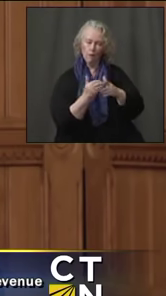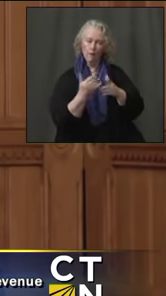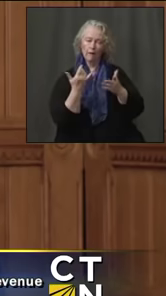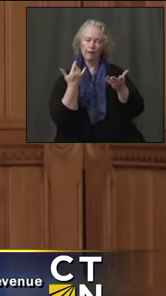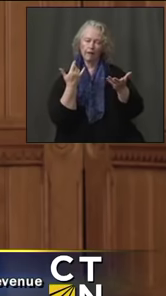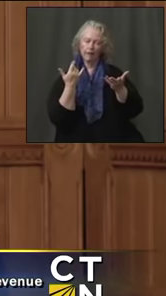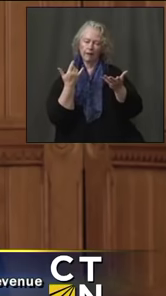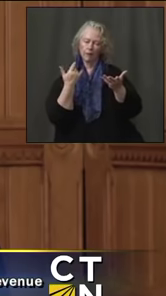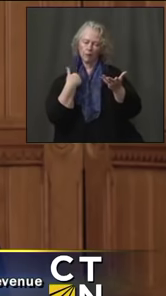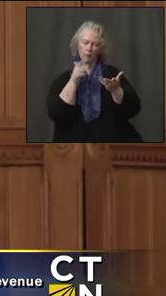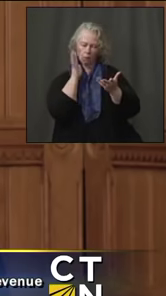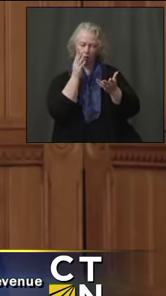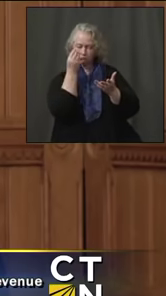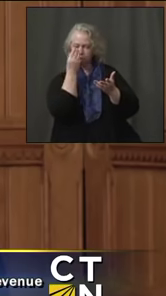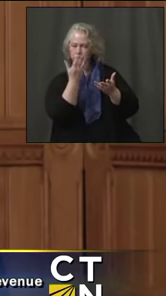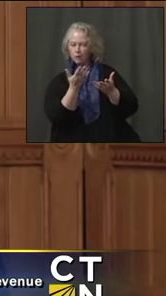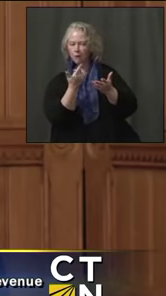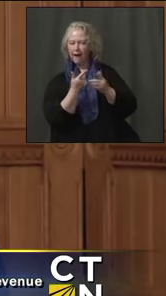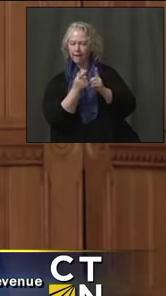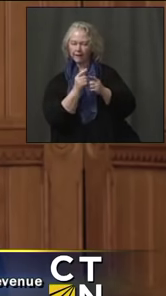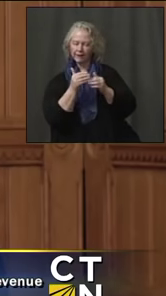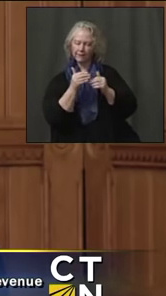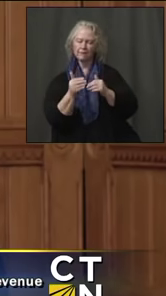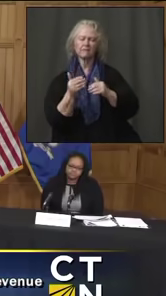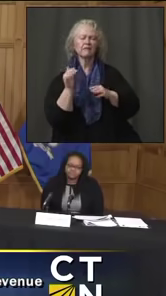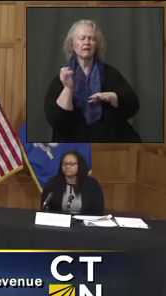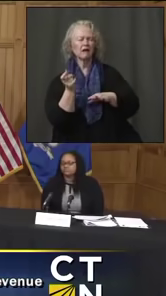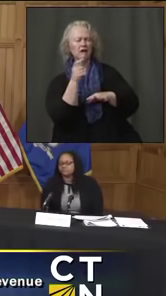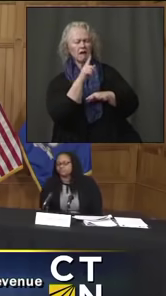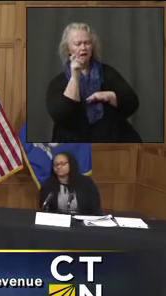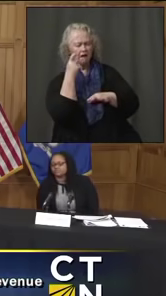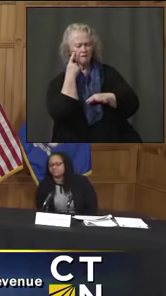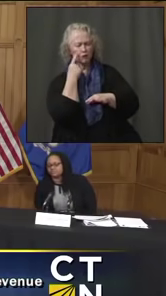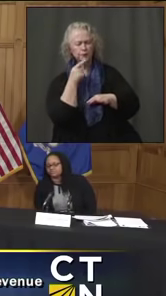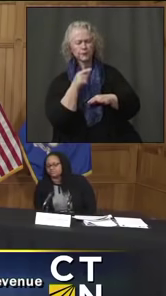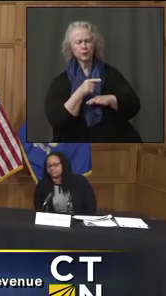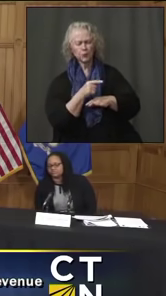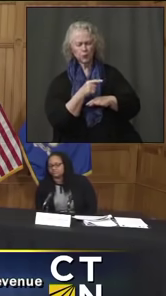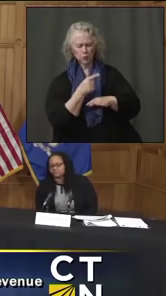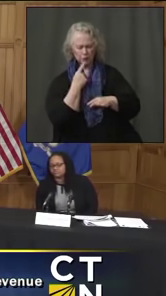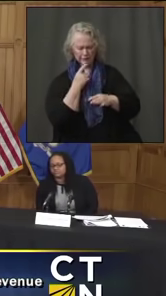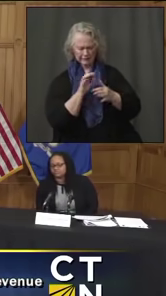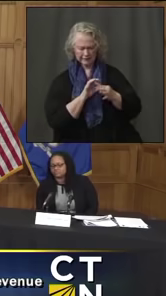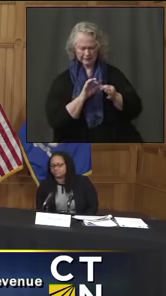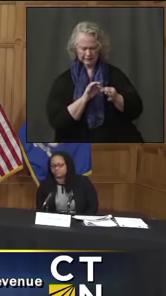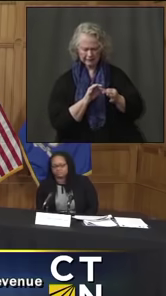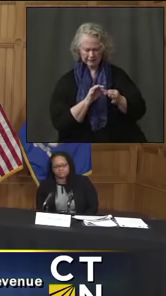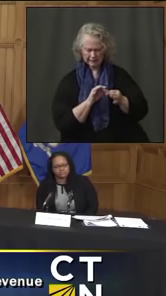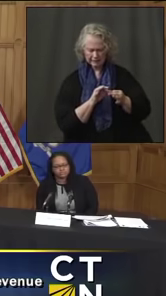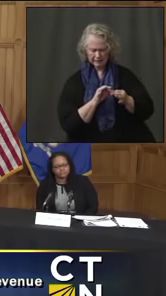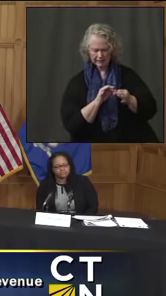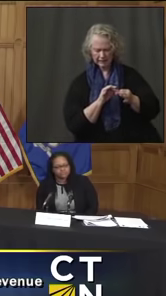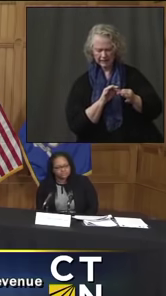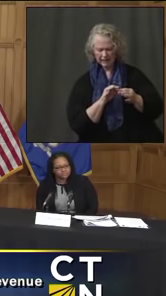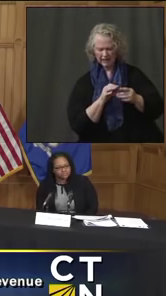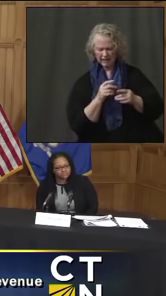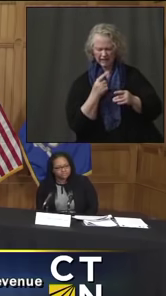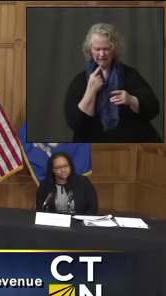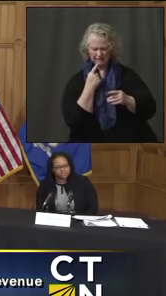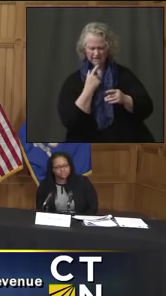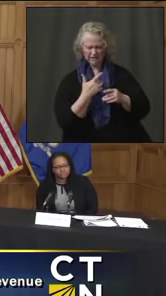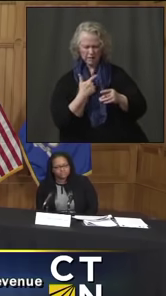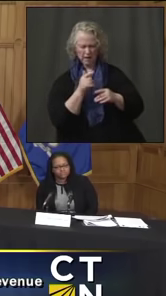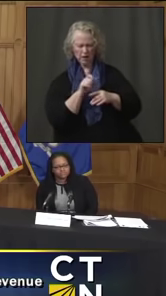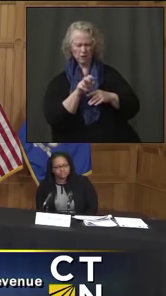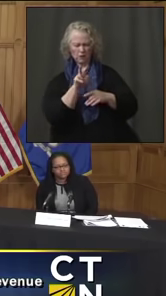estimate. Thank you. Governor, yesterday you mentioned that I believe a real GDP figure of 245 billion.